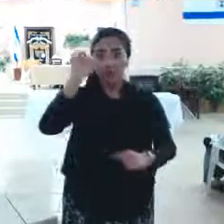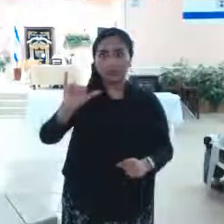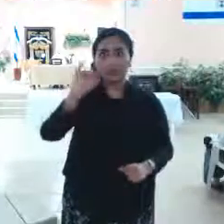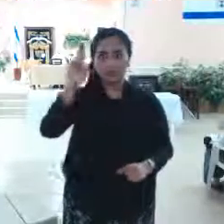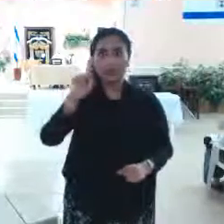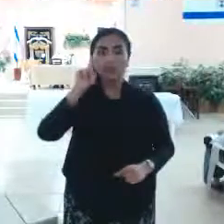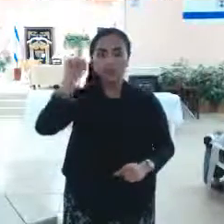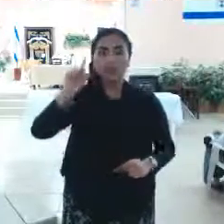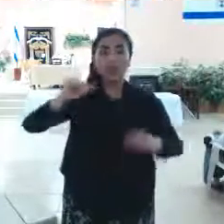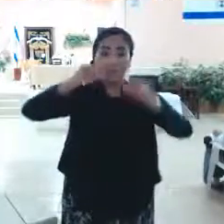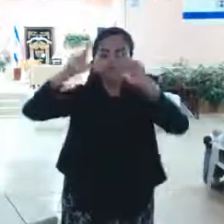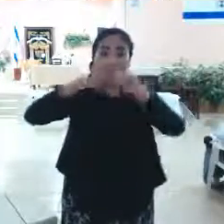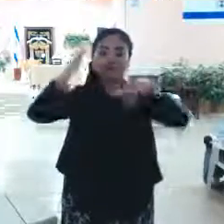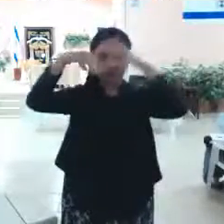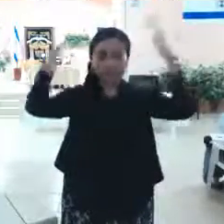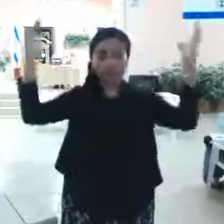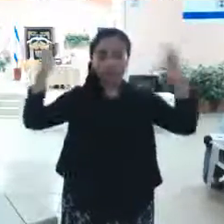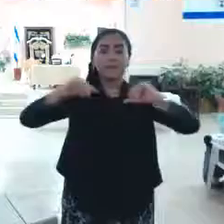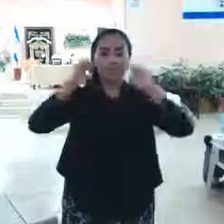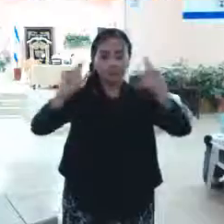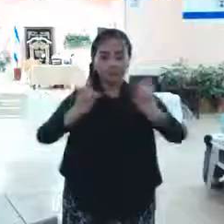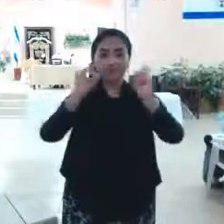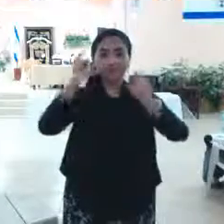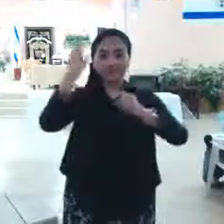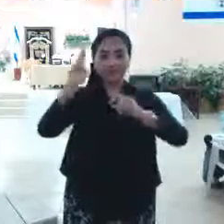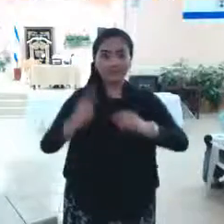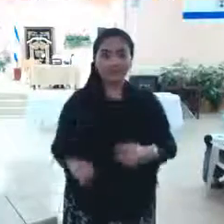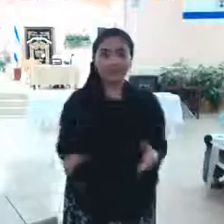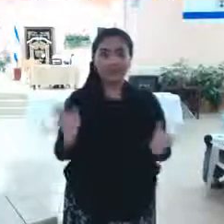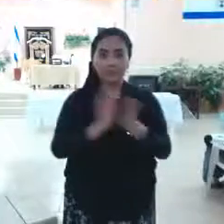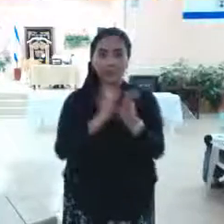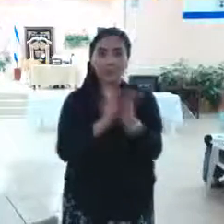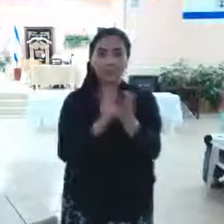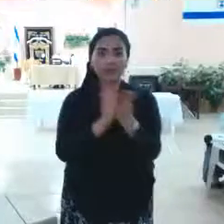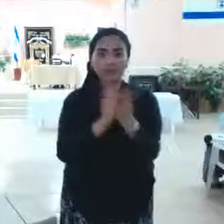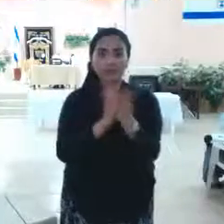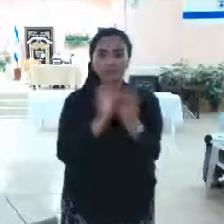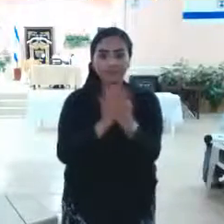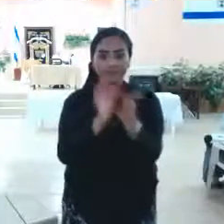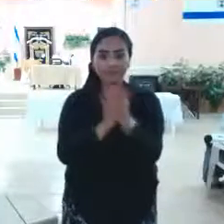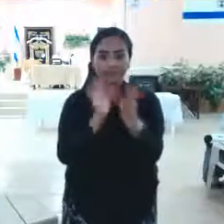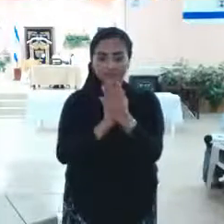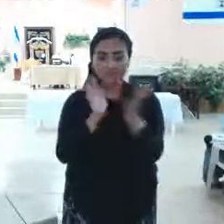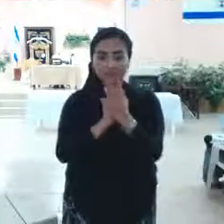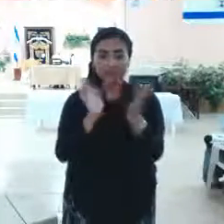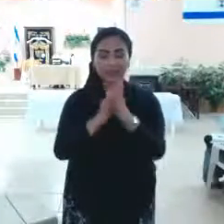was for Yahweh and He blessed from heaven. Hallelujah.